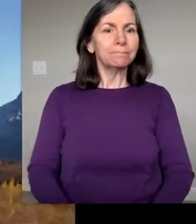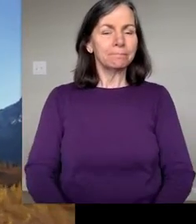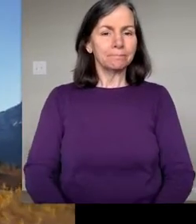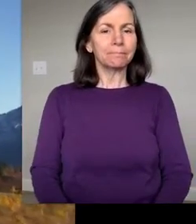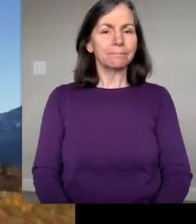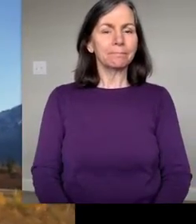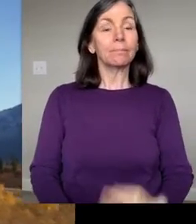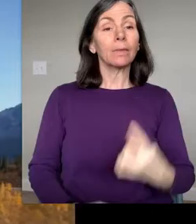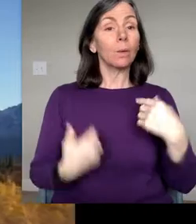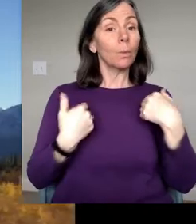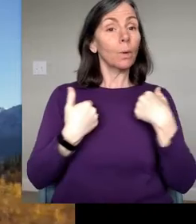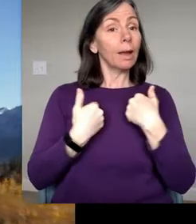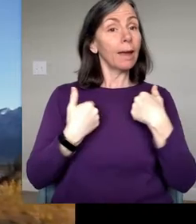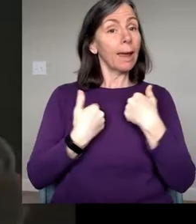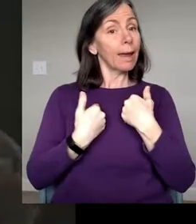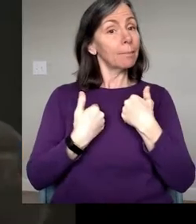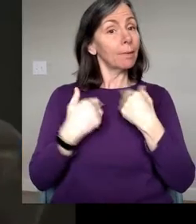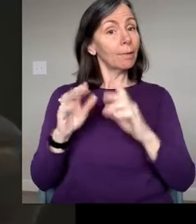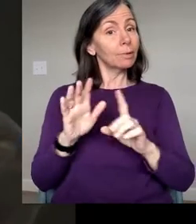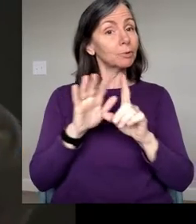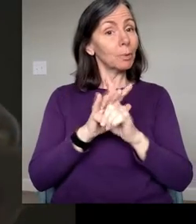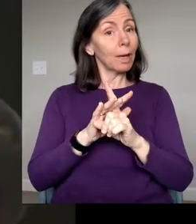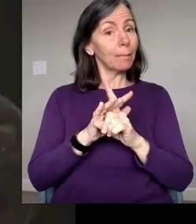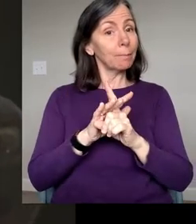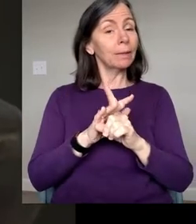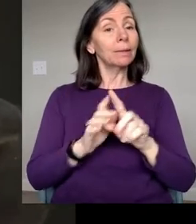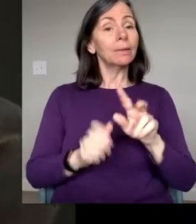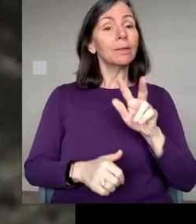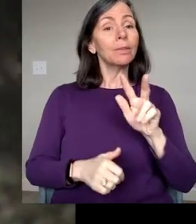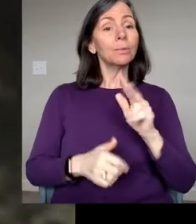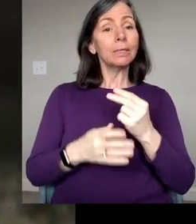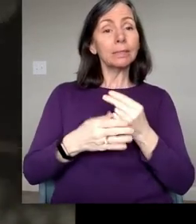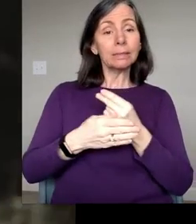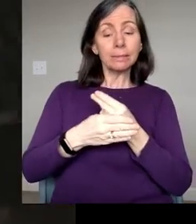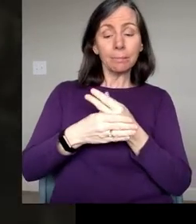One of the animals that came calling was the three-spined stickleback.